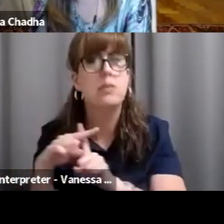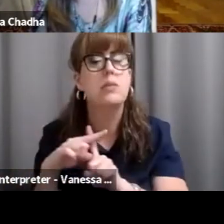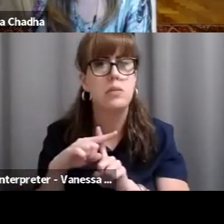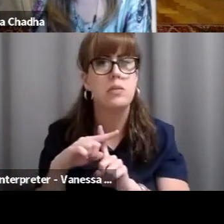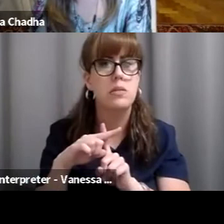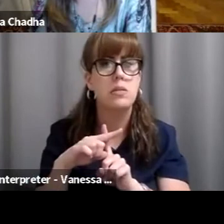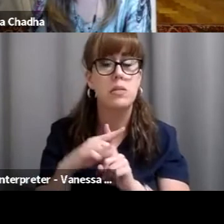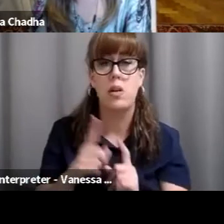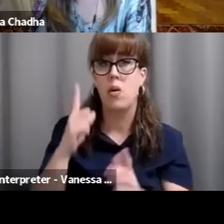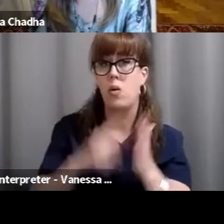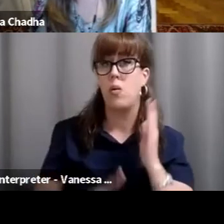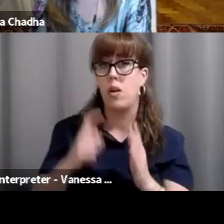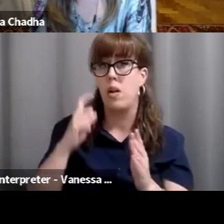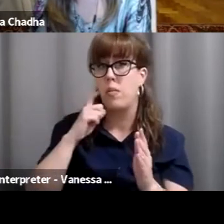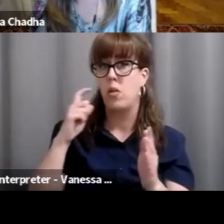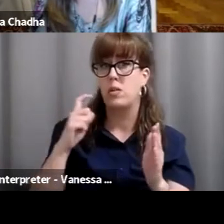doing, it's the